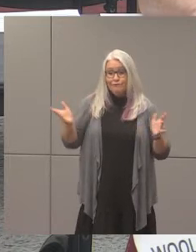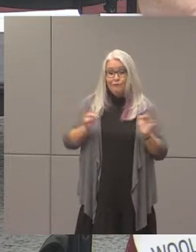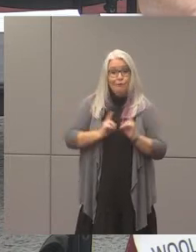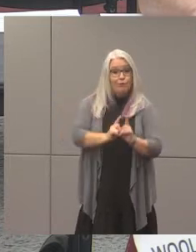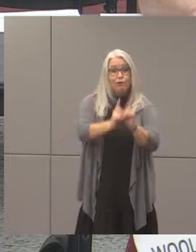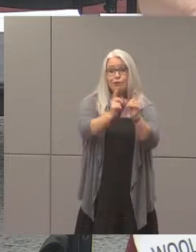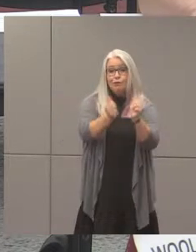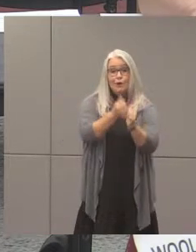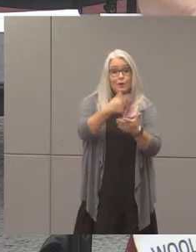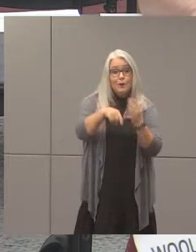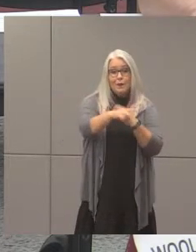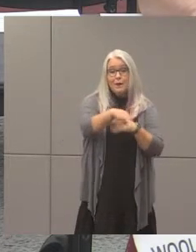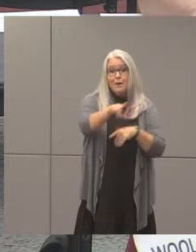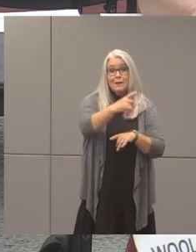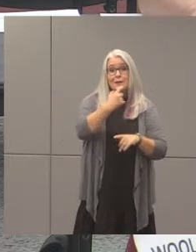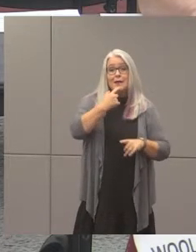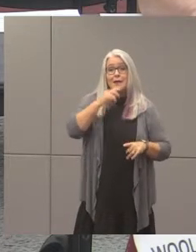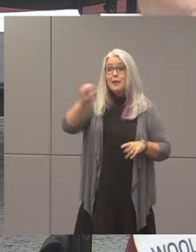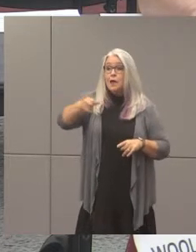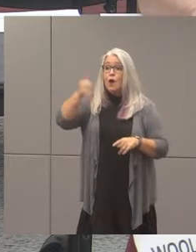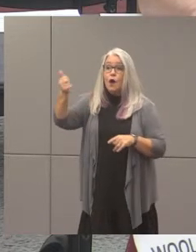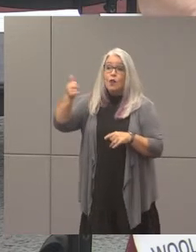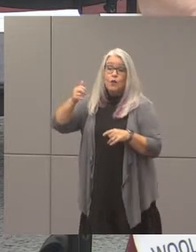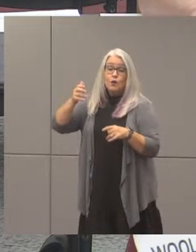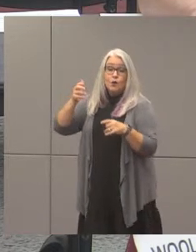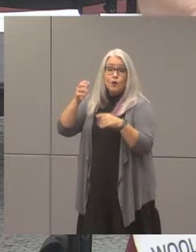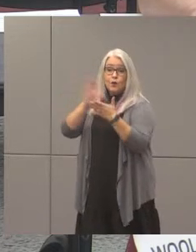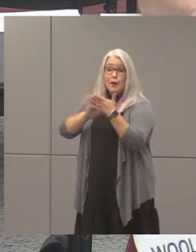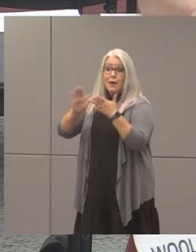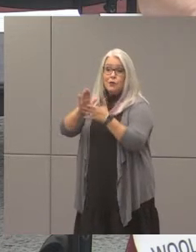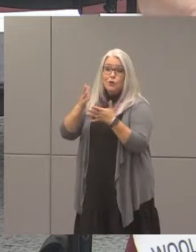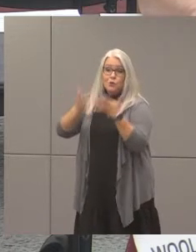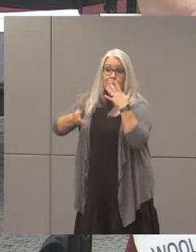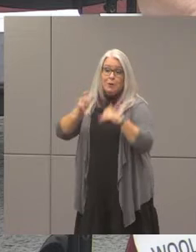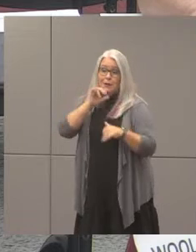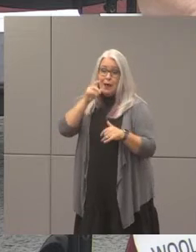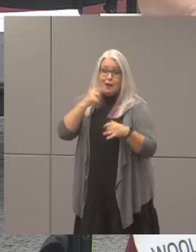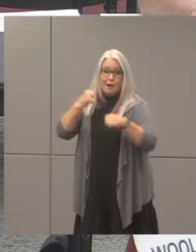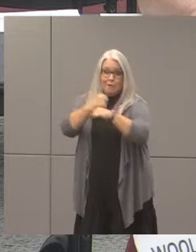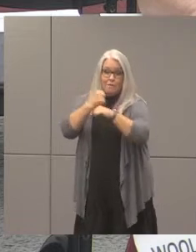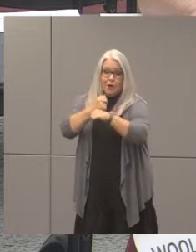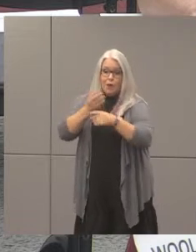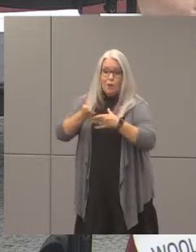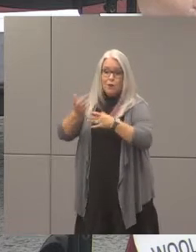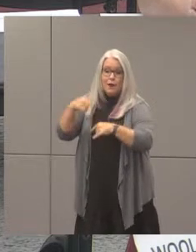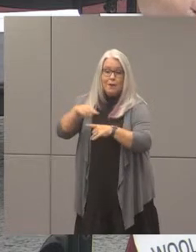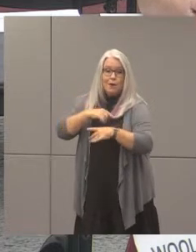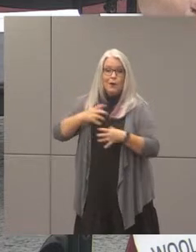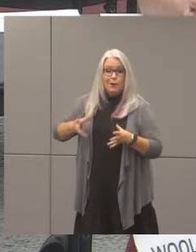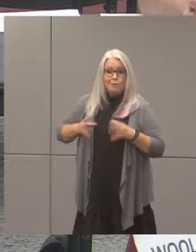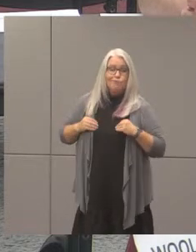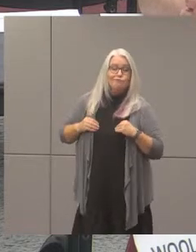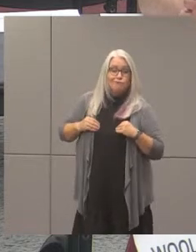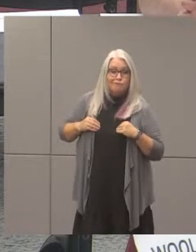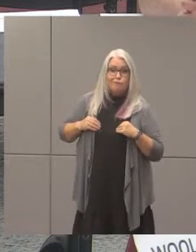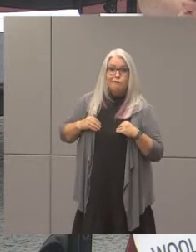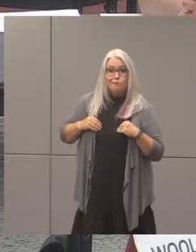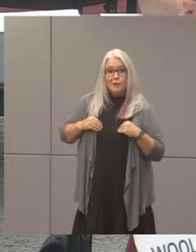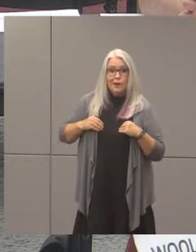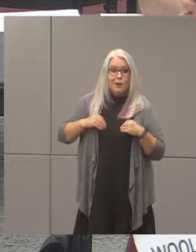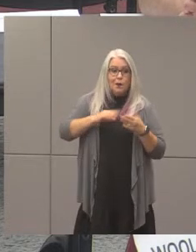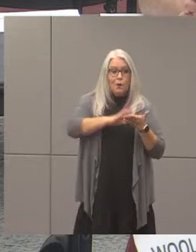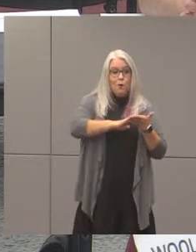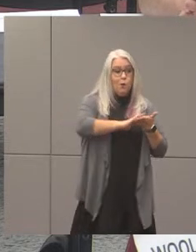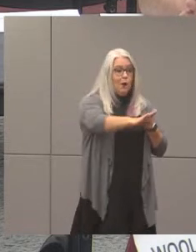so it sounds like the other educational institutions probably aren't going to fight it. They're going to take the deal that's the wipe away the